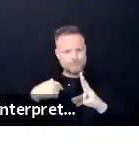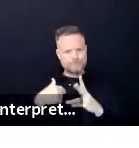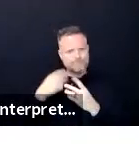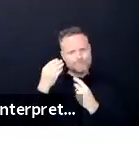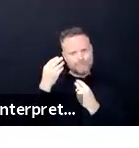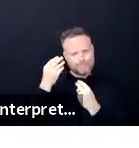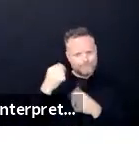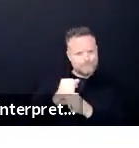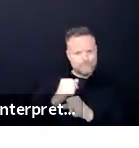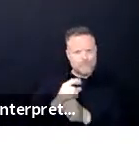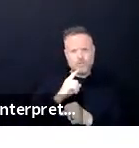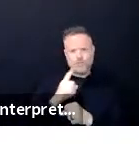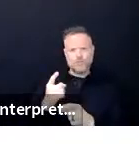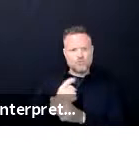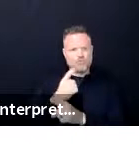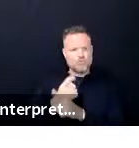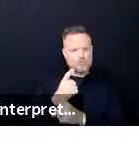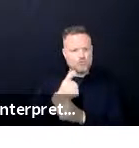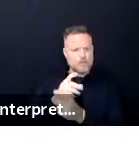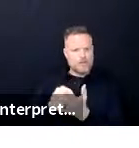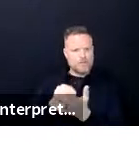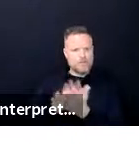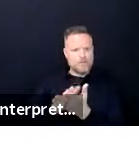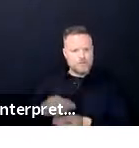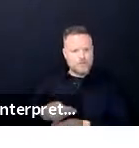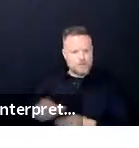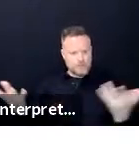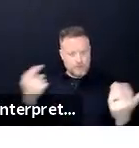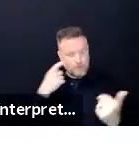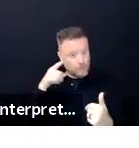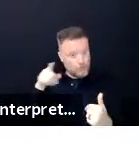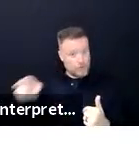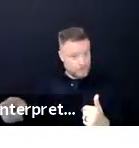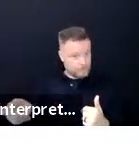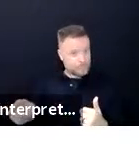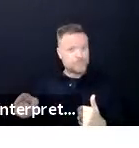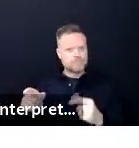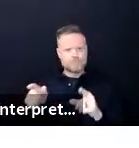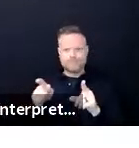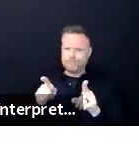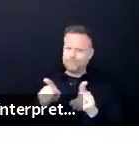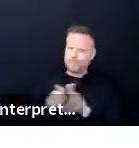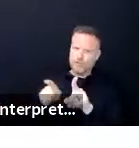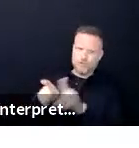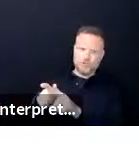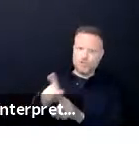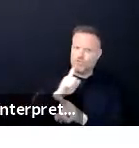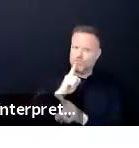we're creating this material and also collecting all the information we need.